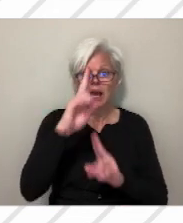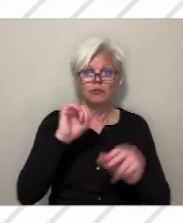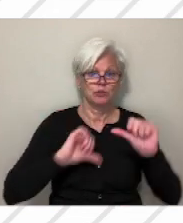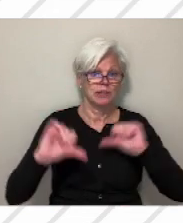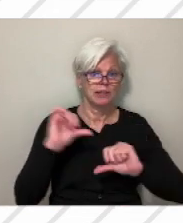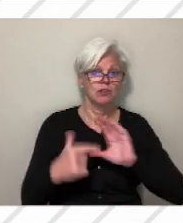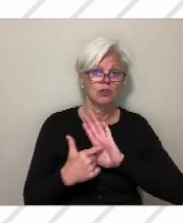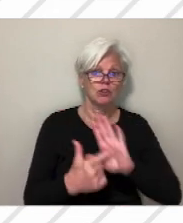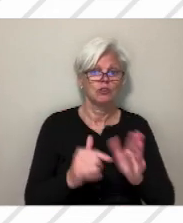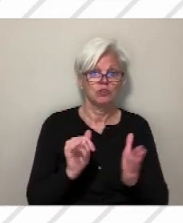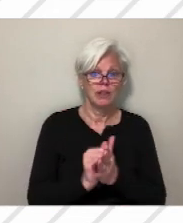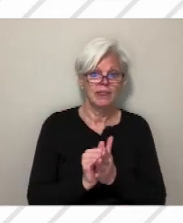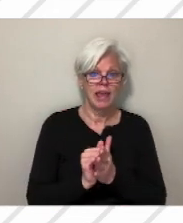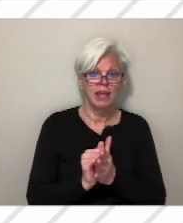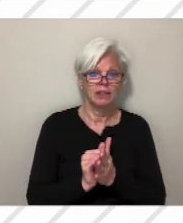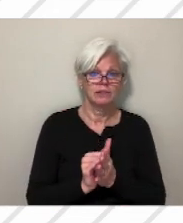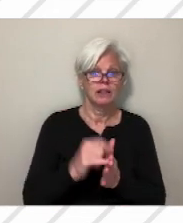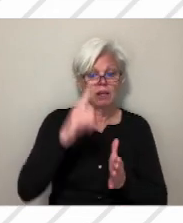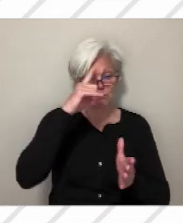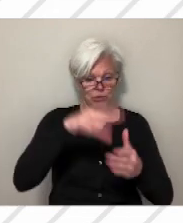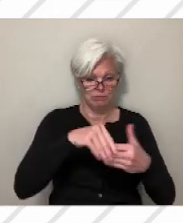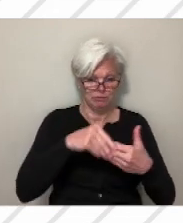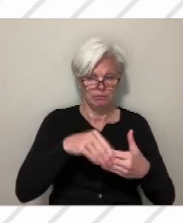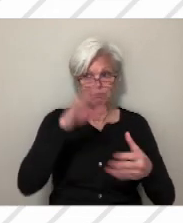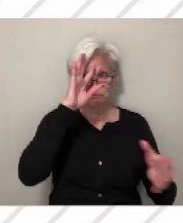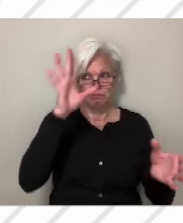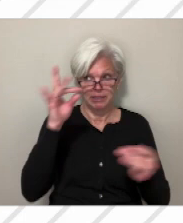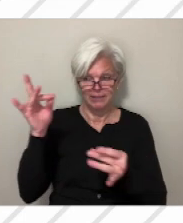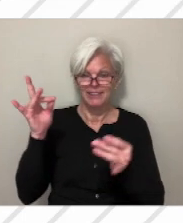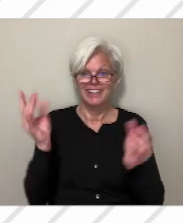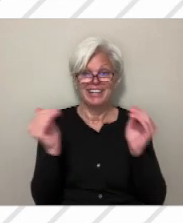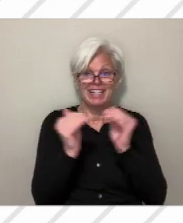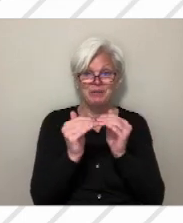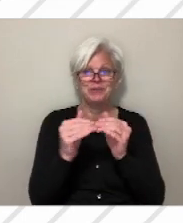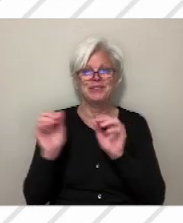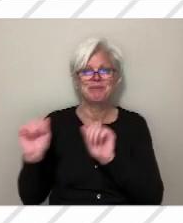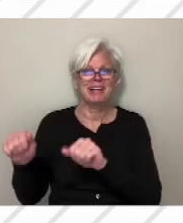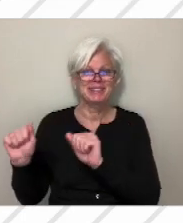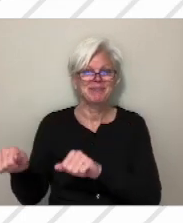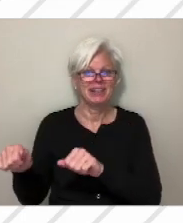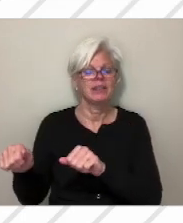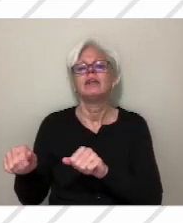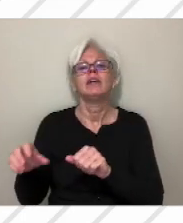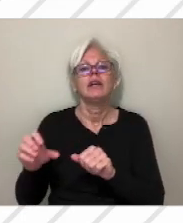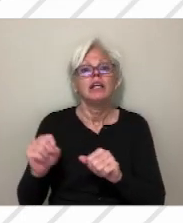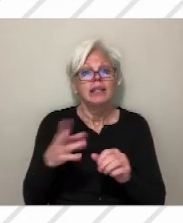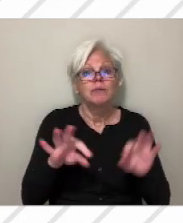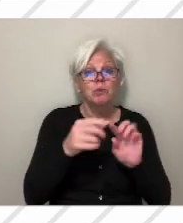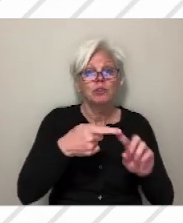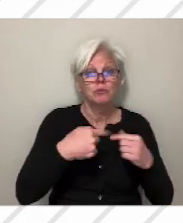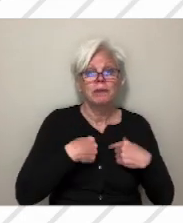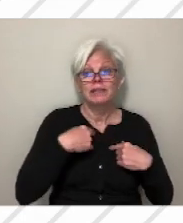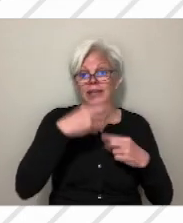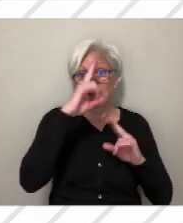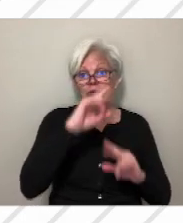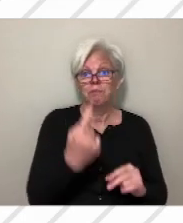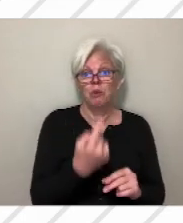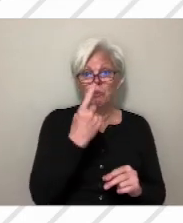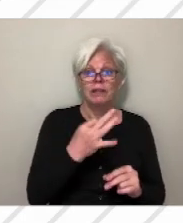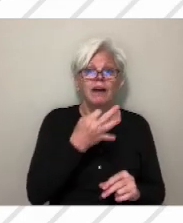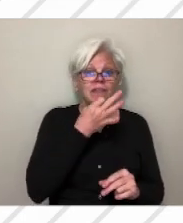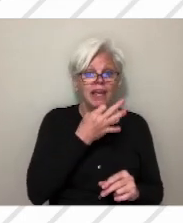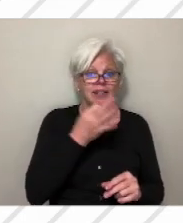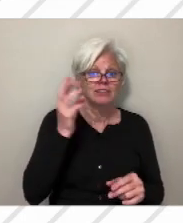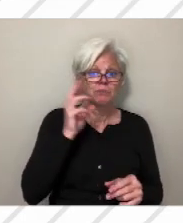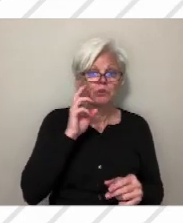that plasticity equals possibility. And it is personally important to me because I was honored to be one of those expert witnesses